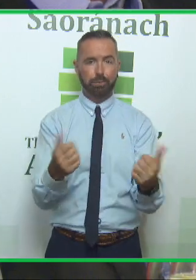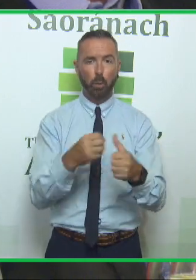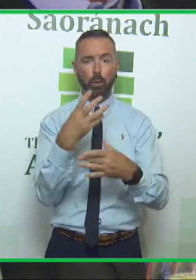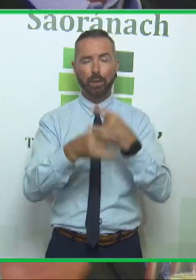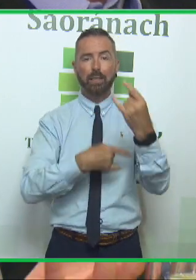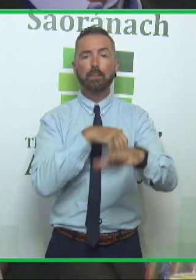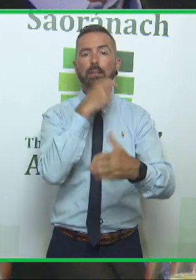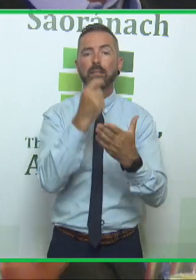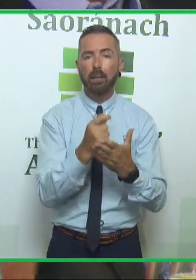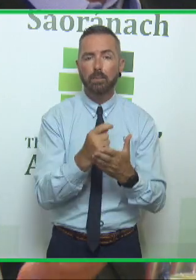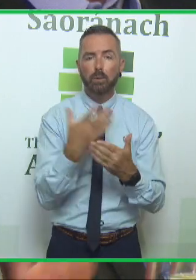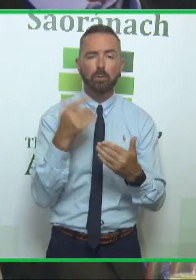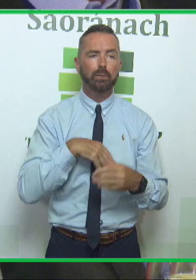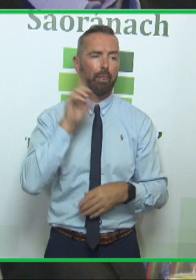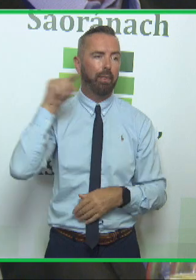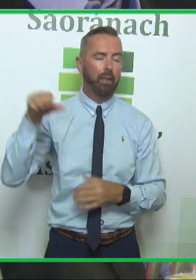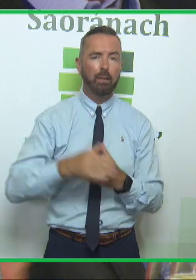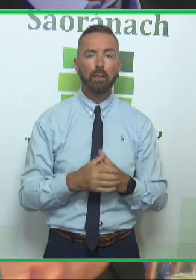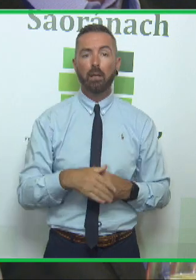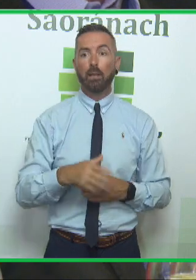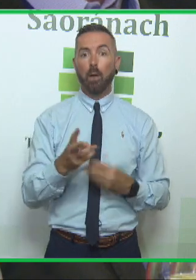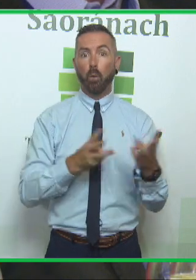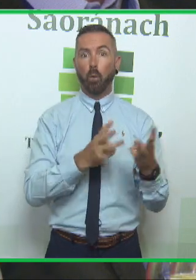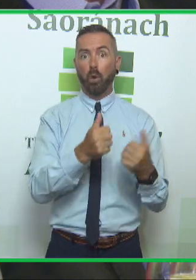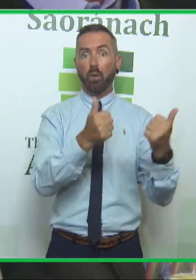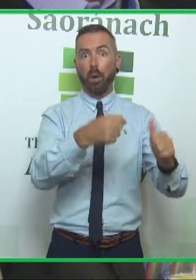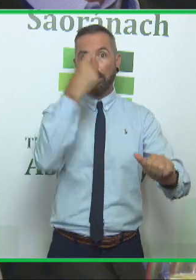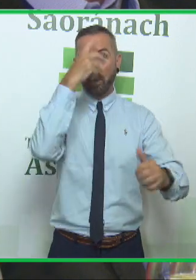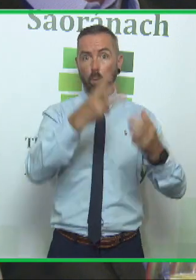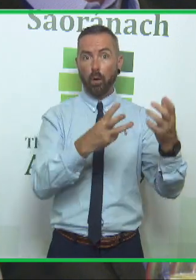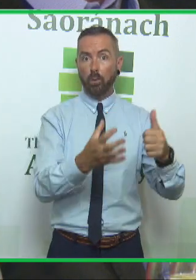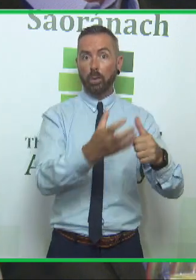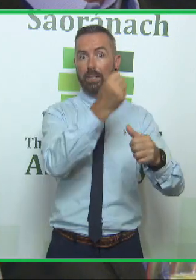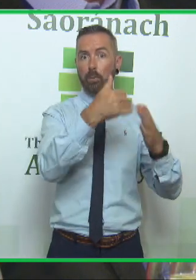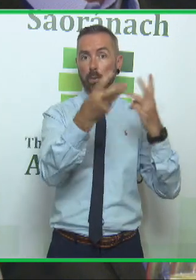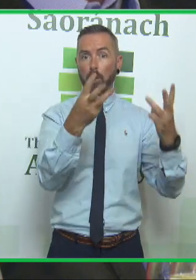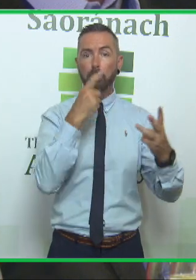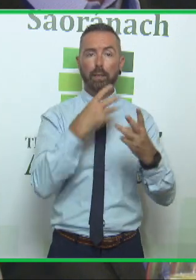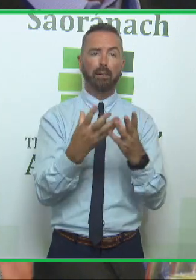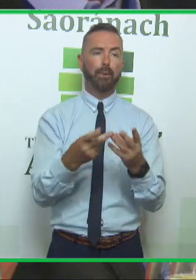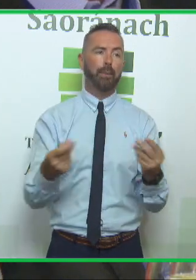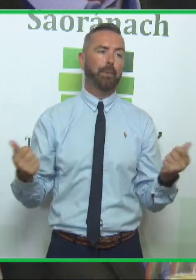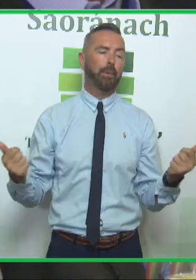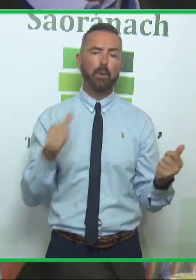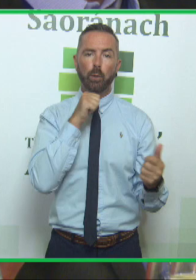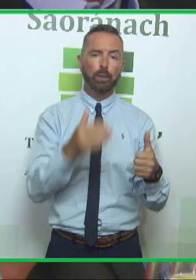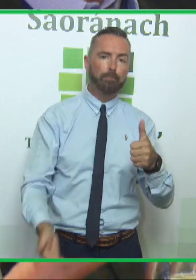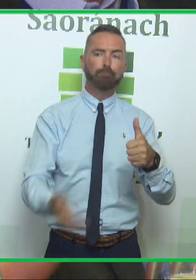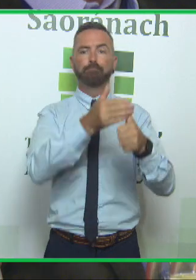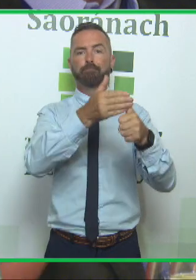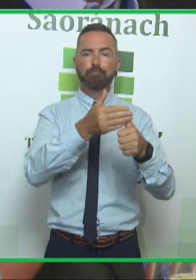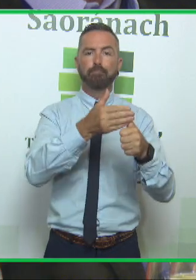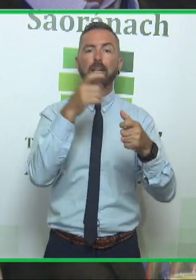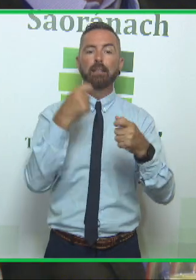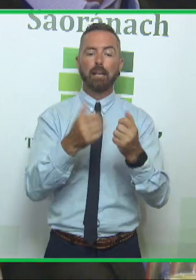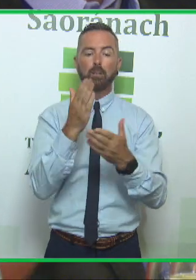happening. It was seen that this was working very well, and it just kind of disappeared off the landscape, and some of our statutory partners